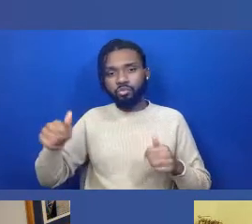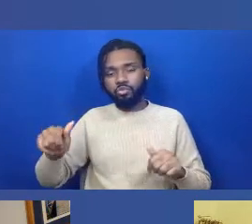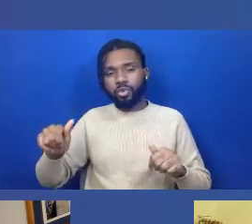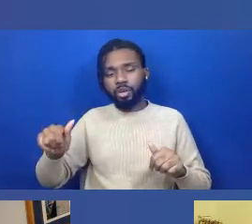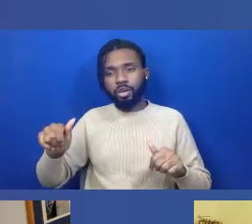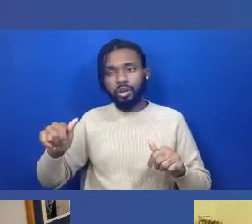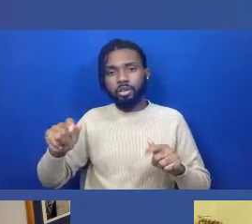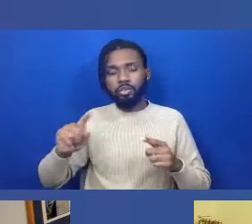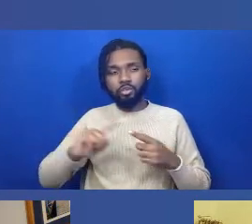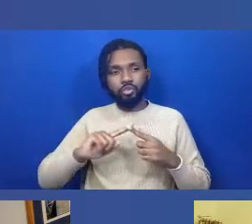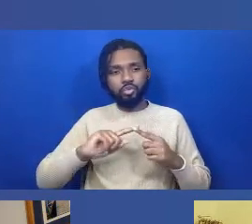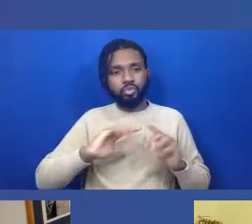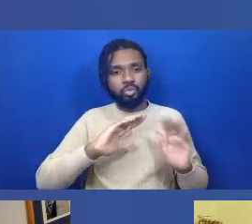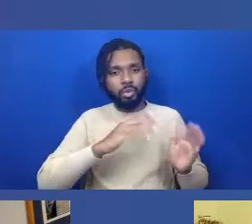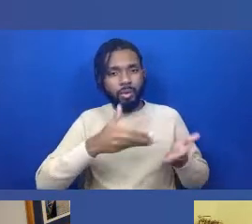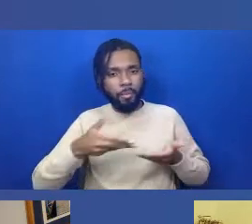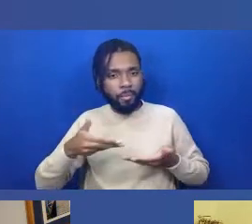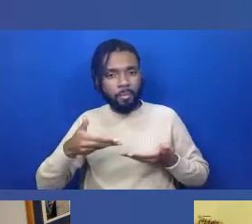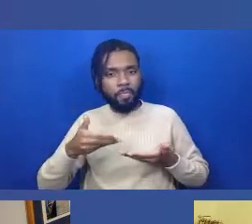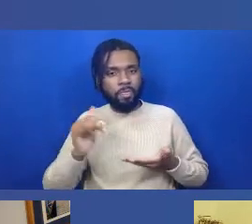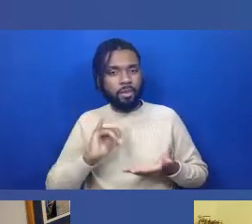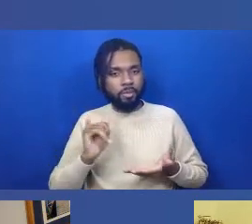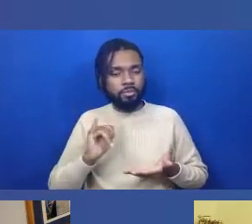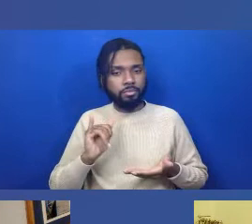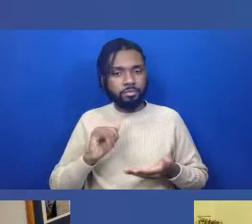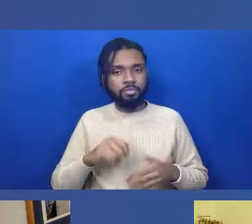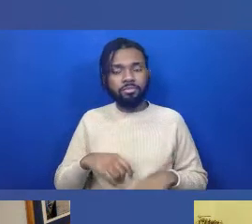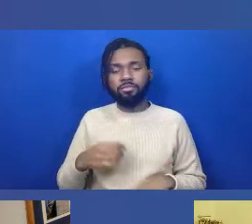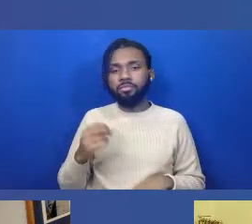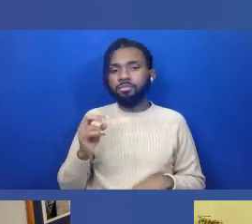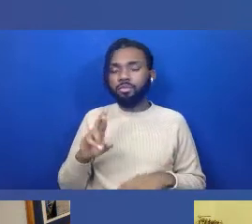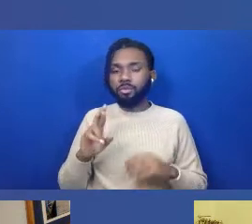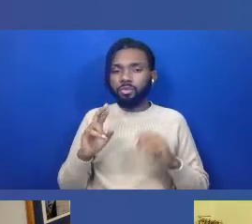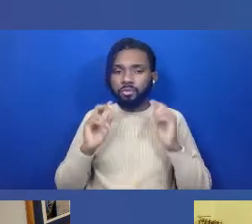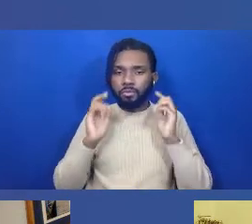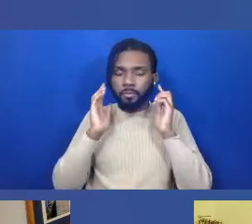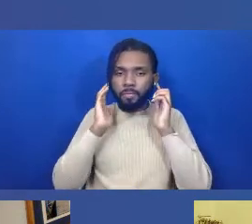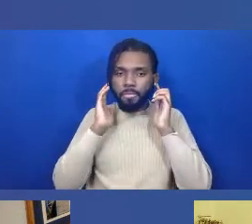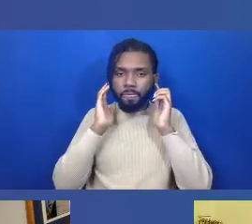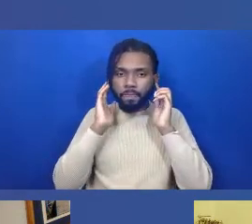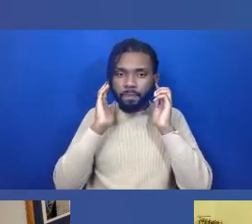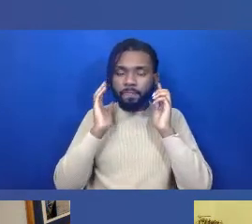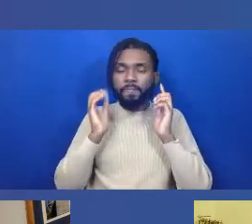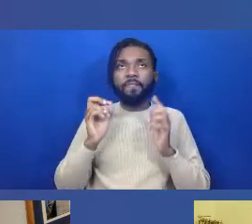be more welcoming toward. Perhaps. Yeah. Mm-hmm. Or be